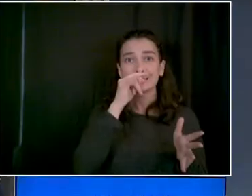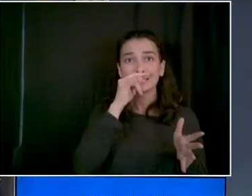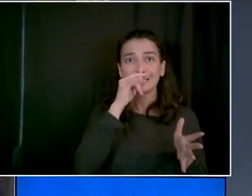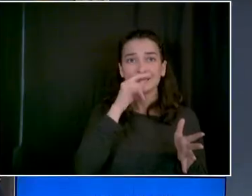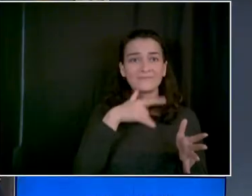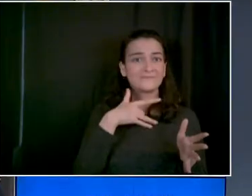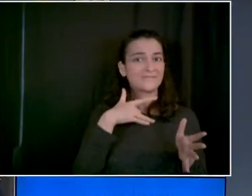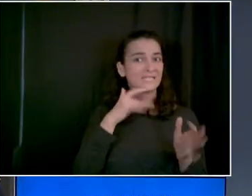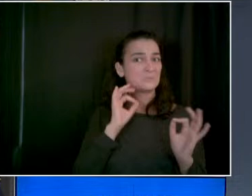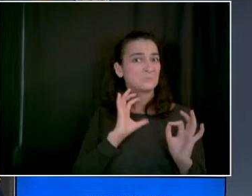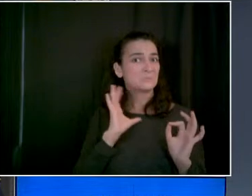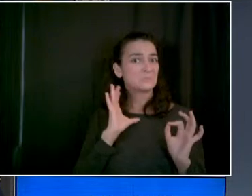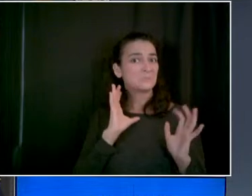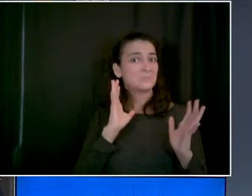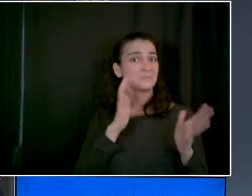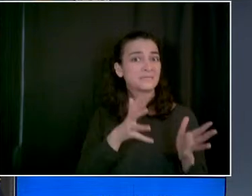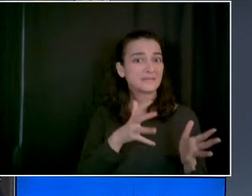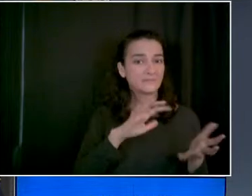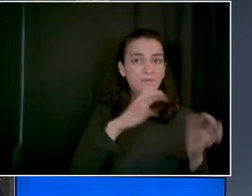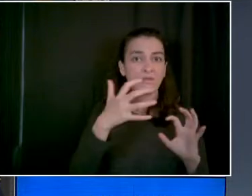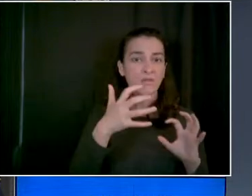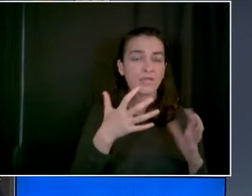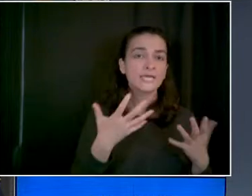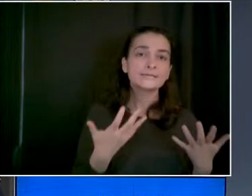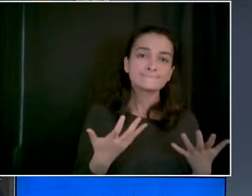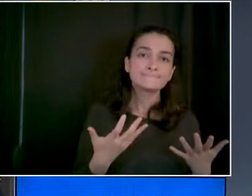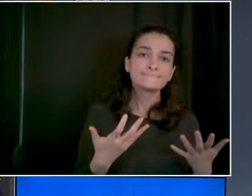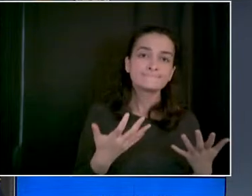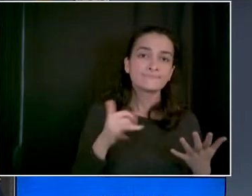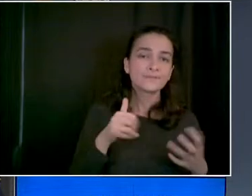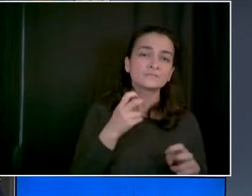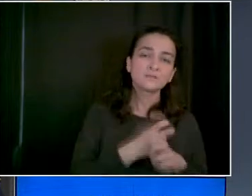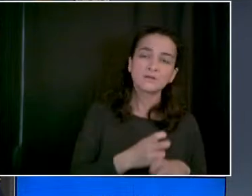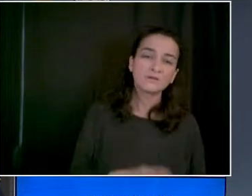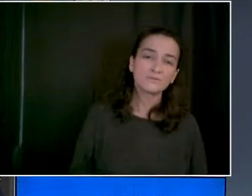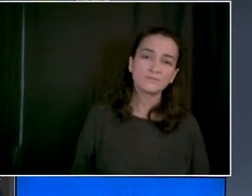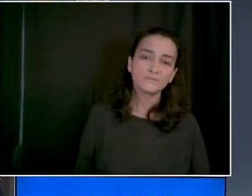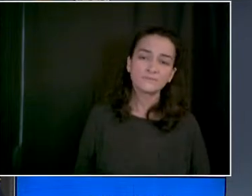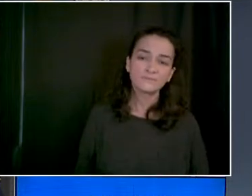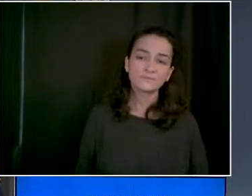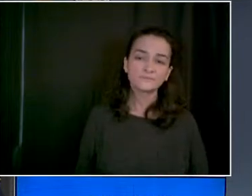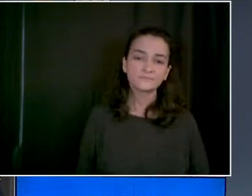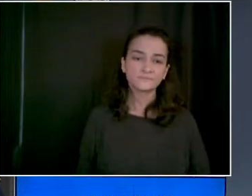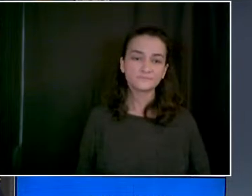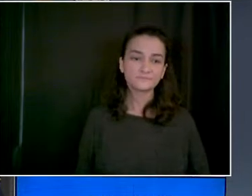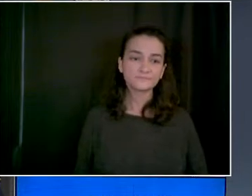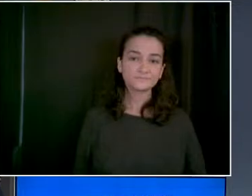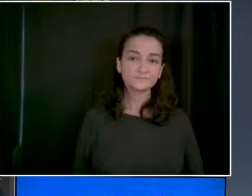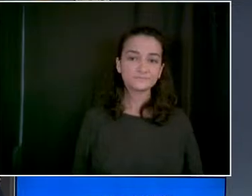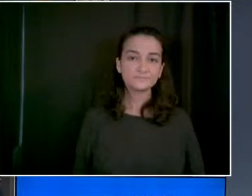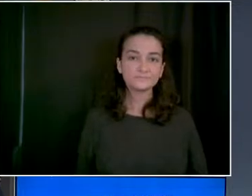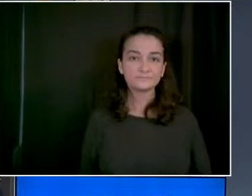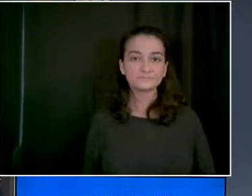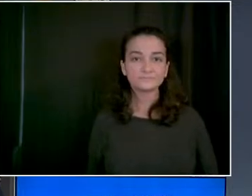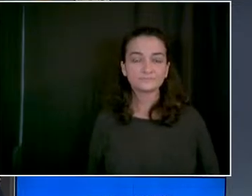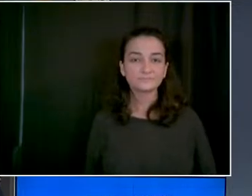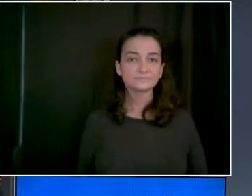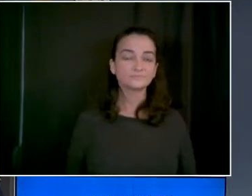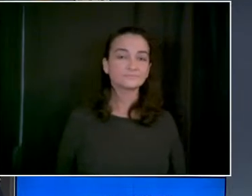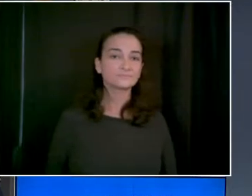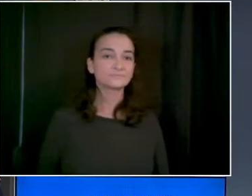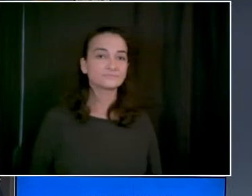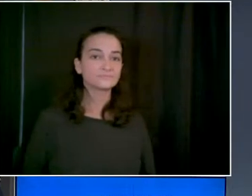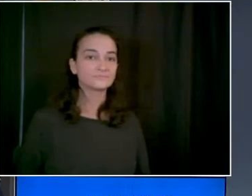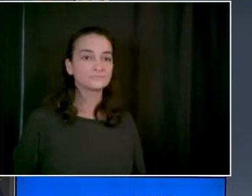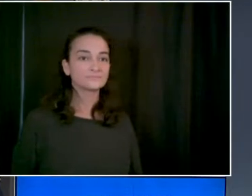Good afternoon, sir. What's happening, birthday man? Thank you. I think I'm catching up to you. The